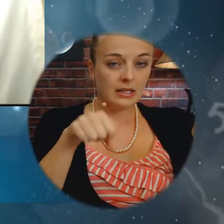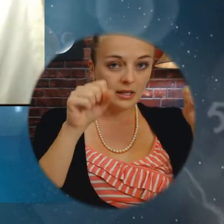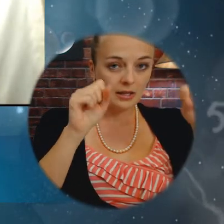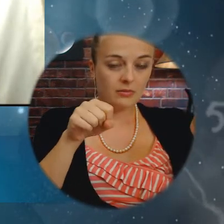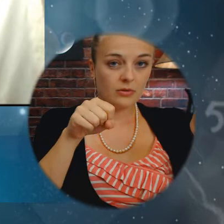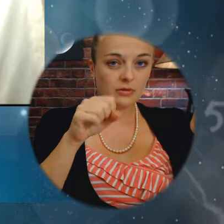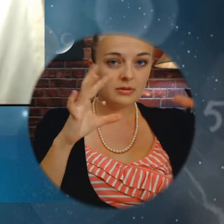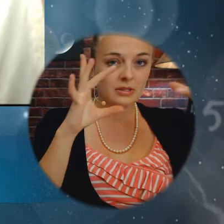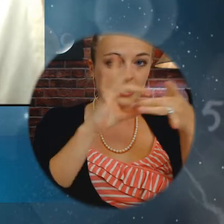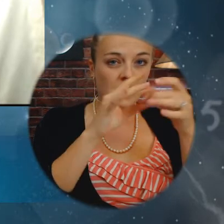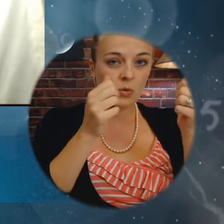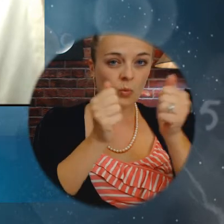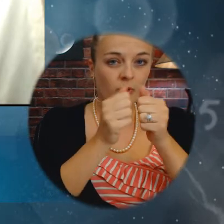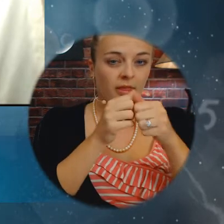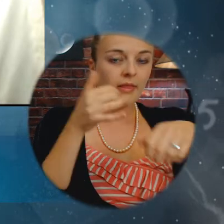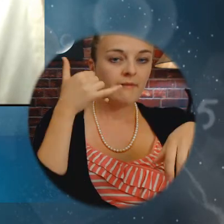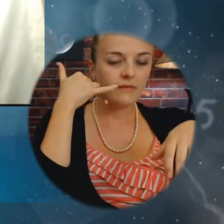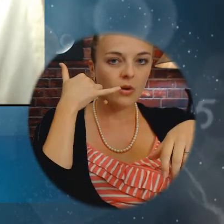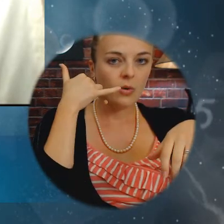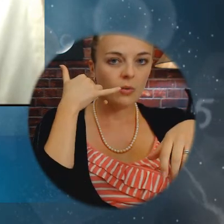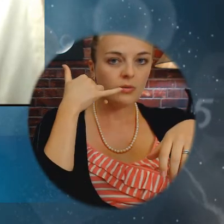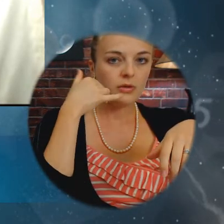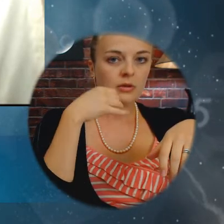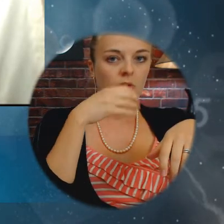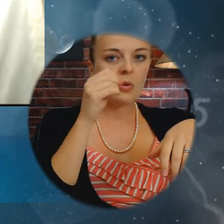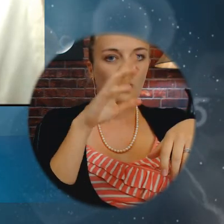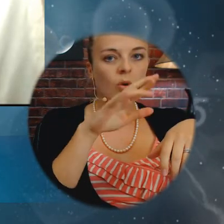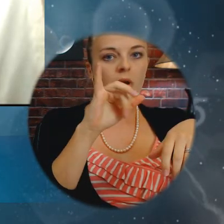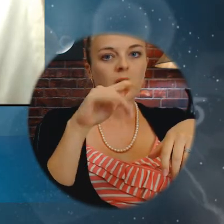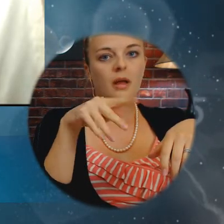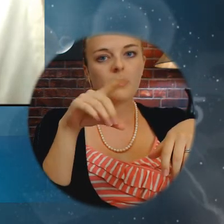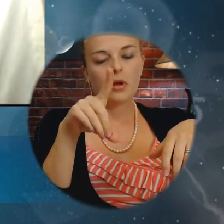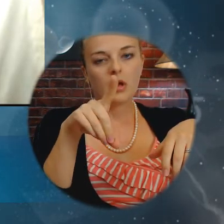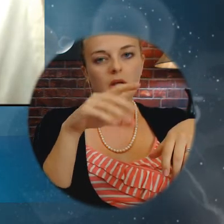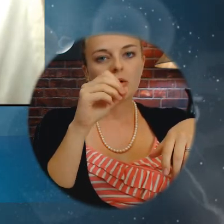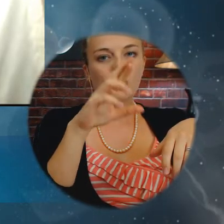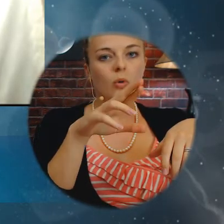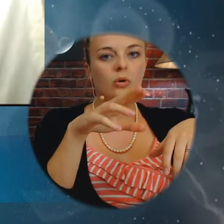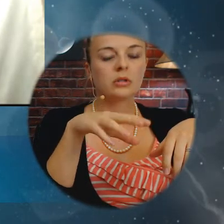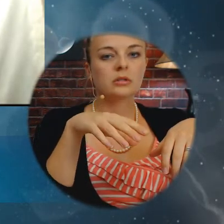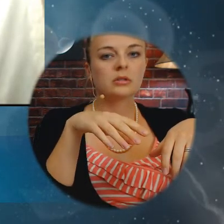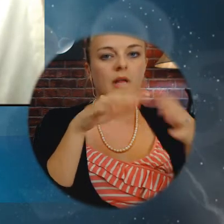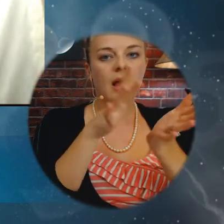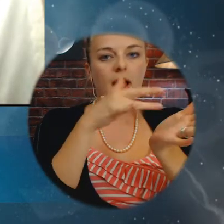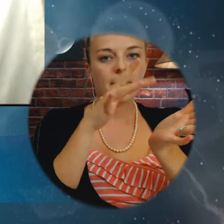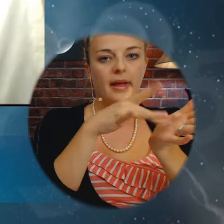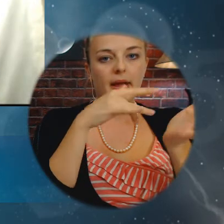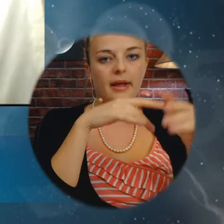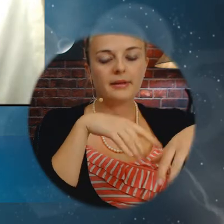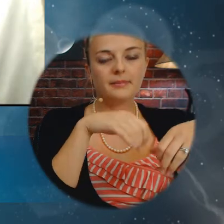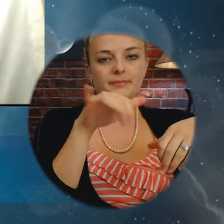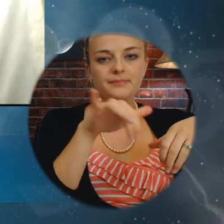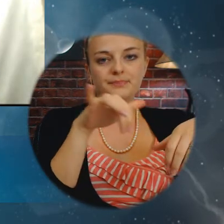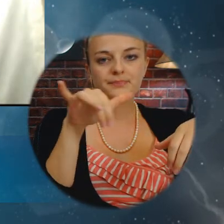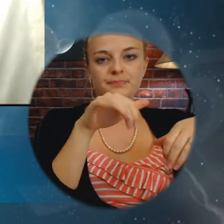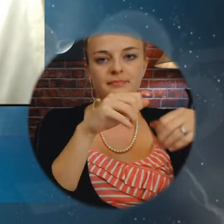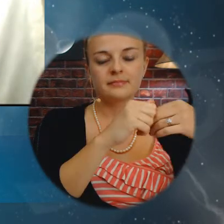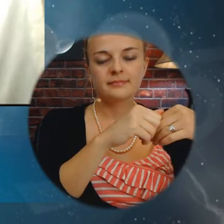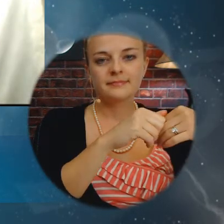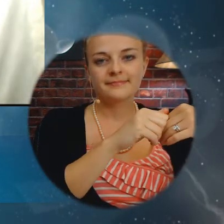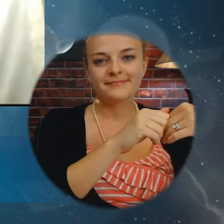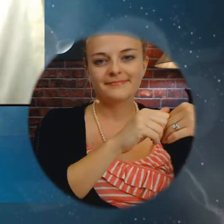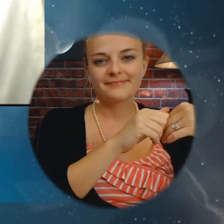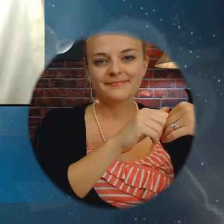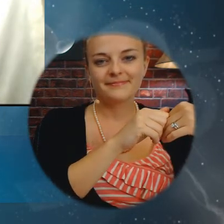with an iPhone, an iPod, an iPod Touch, iPads, iPad